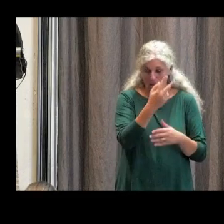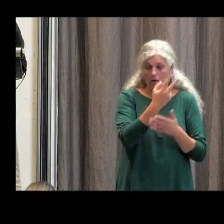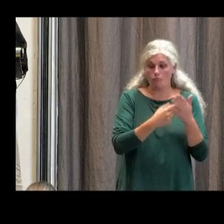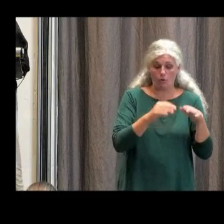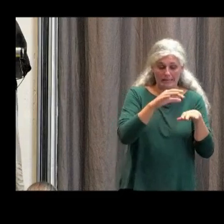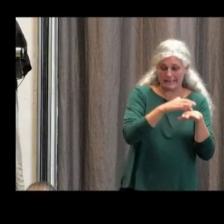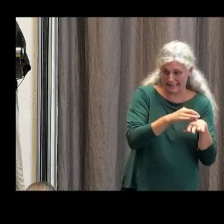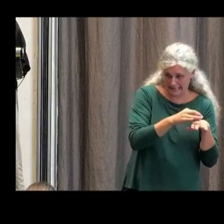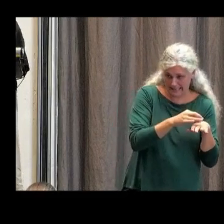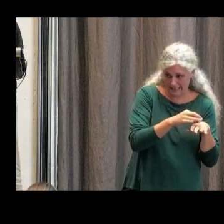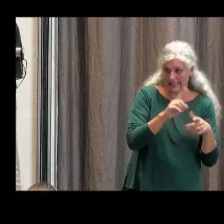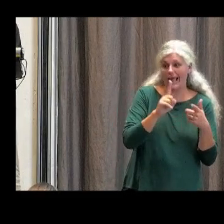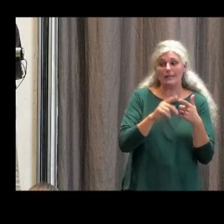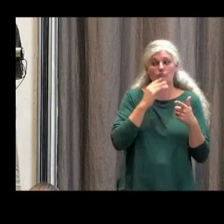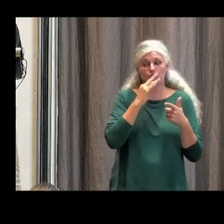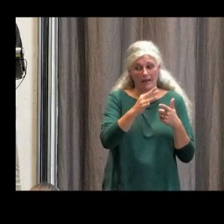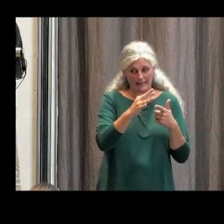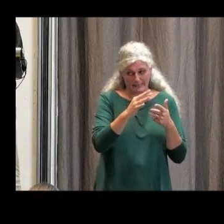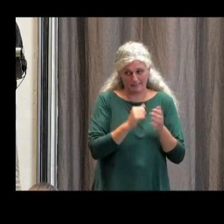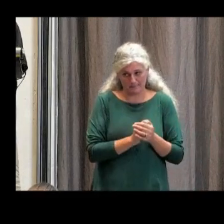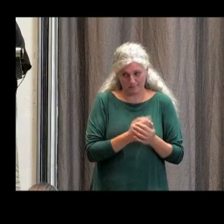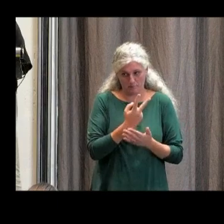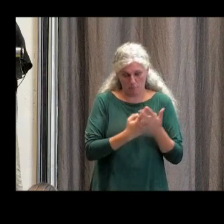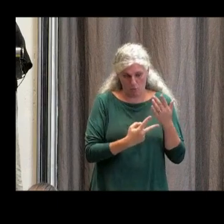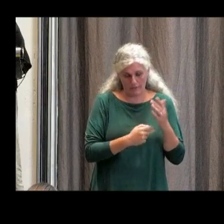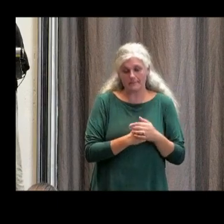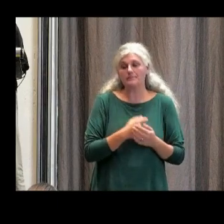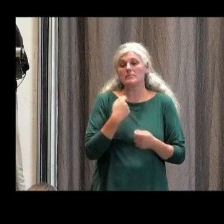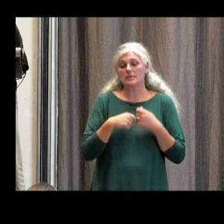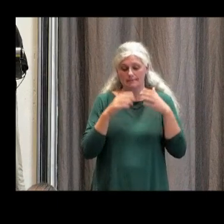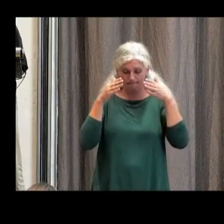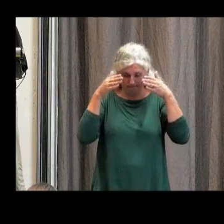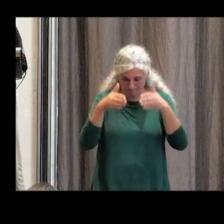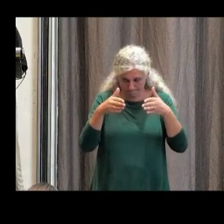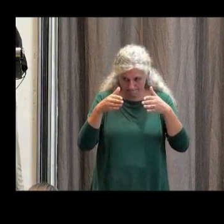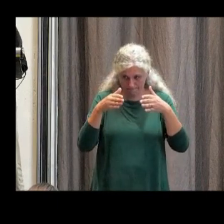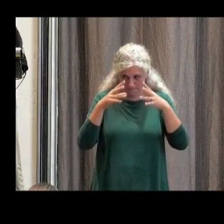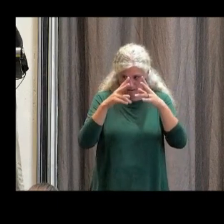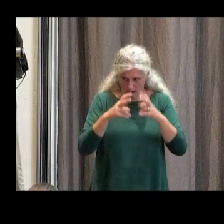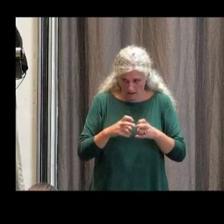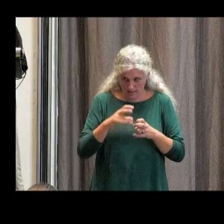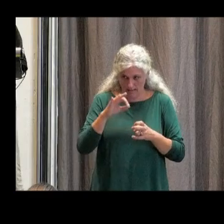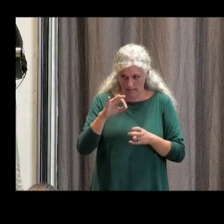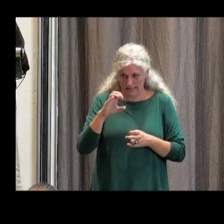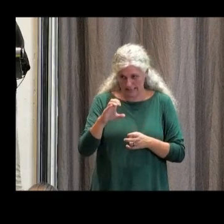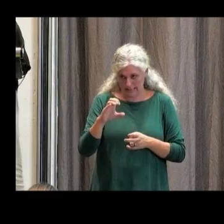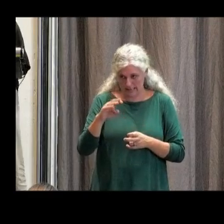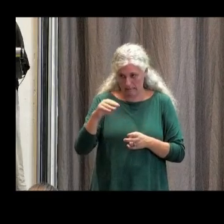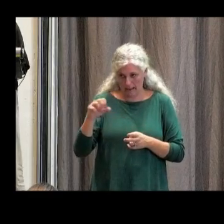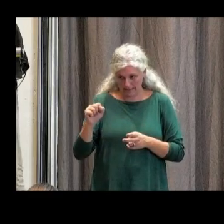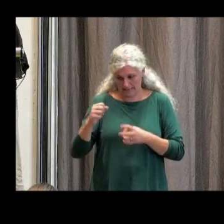skin and also from breath. And we're going to look at them with our GC